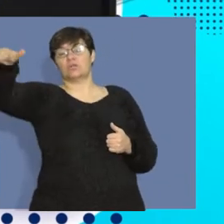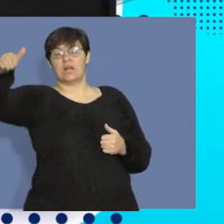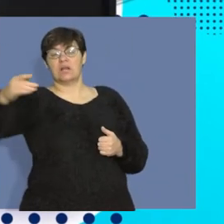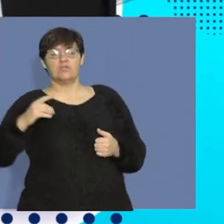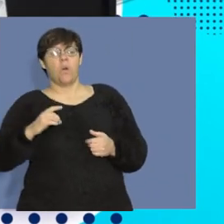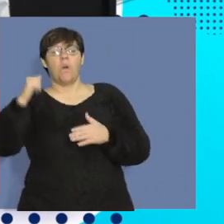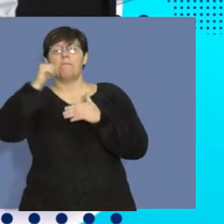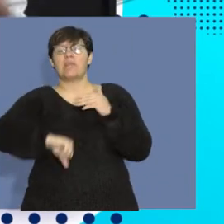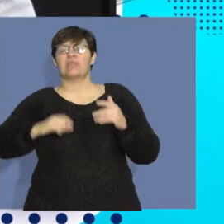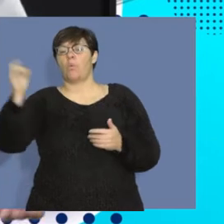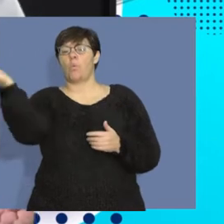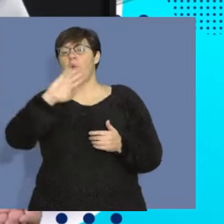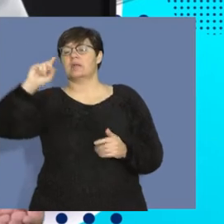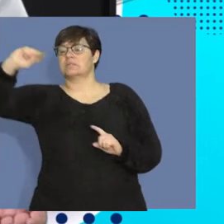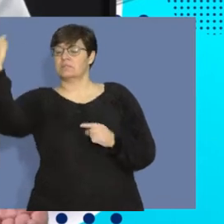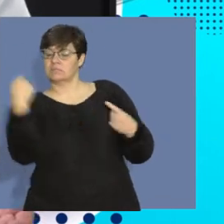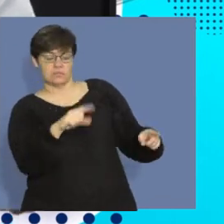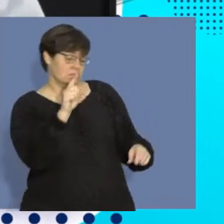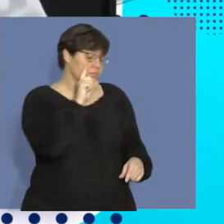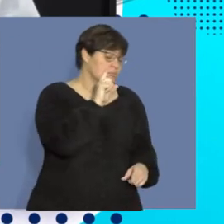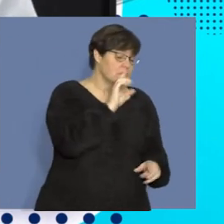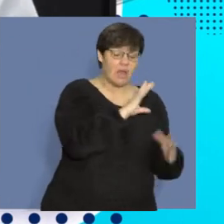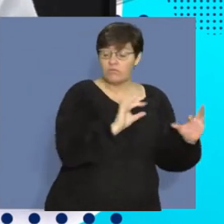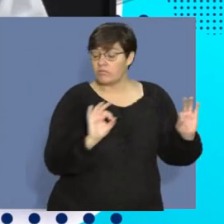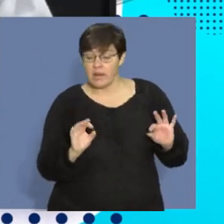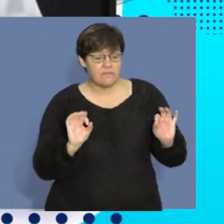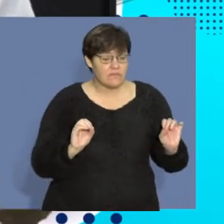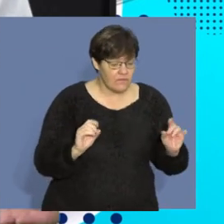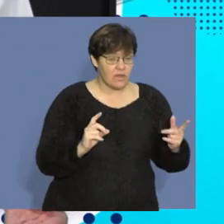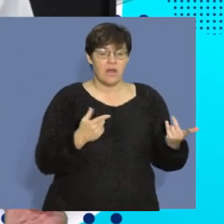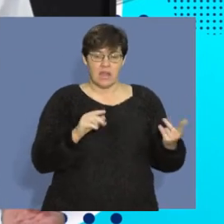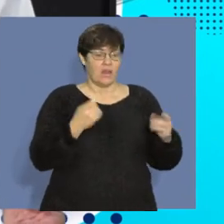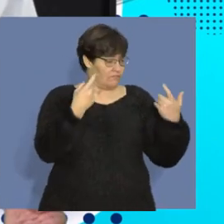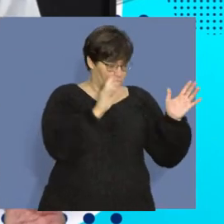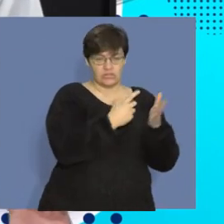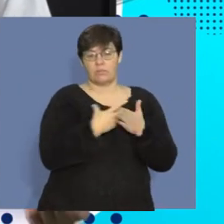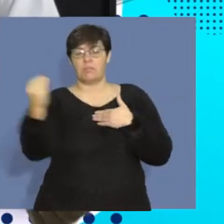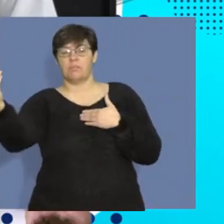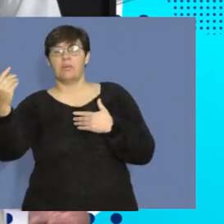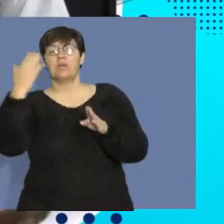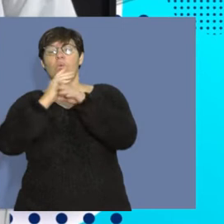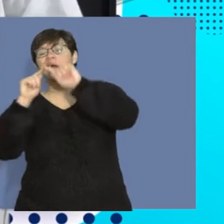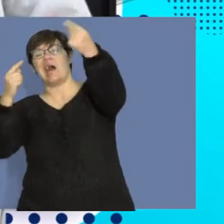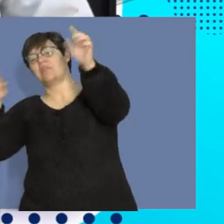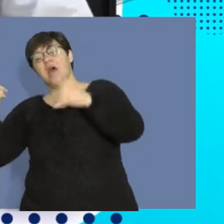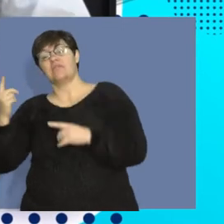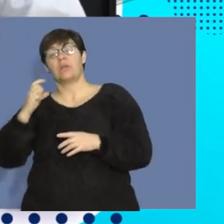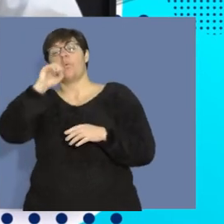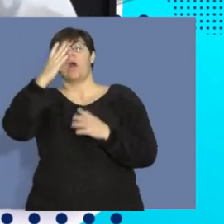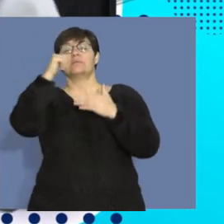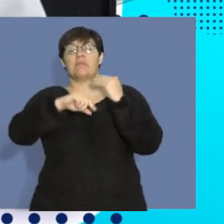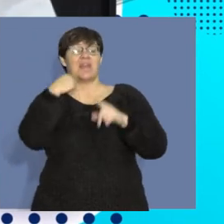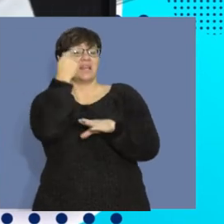an inspection on our VAT processes to ensure that everything is in order. One may ask, why is that